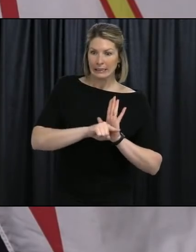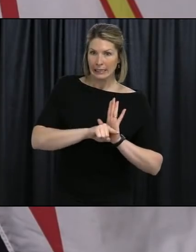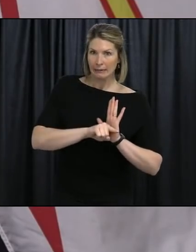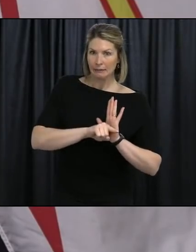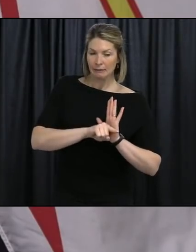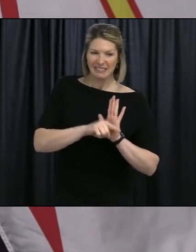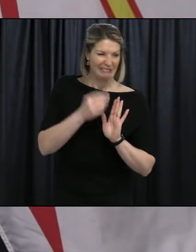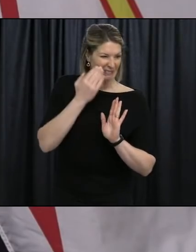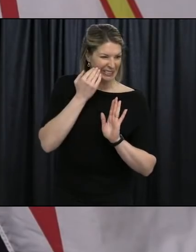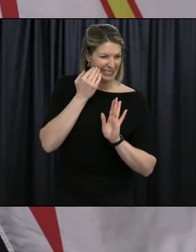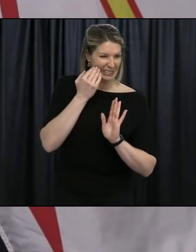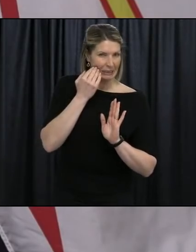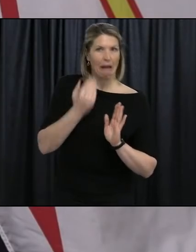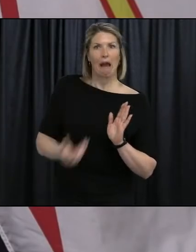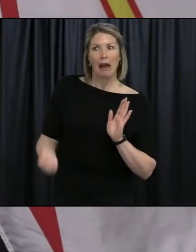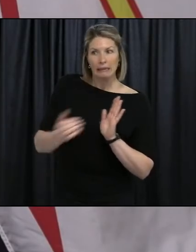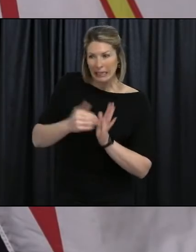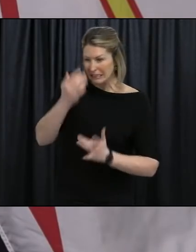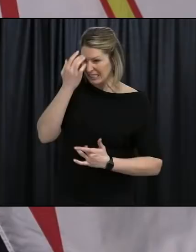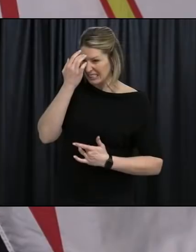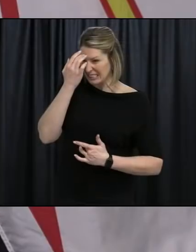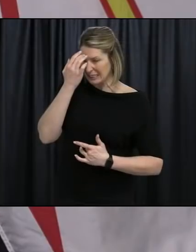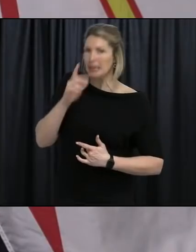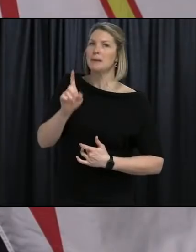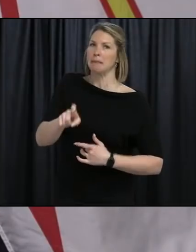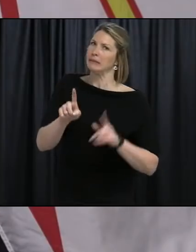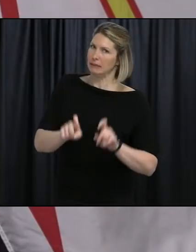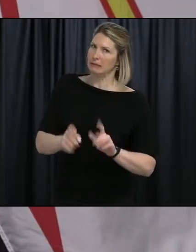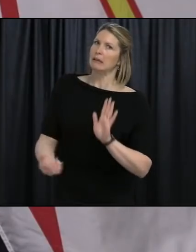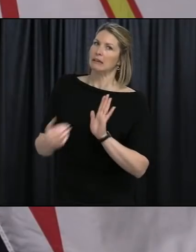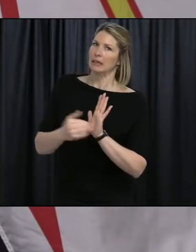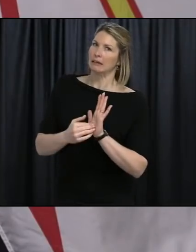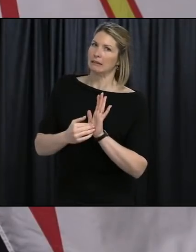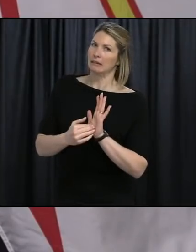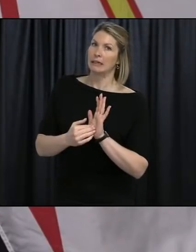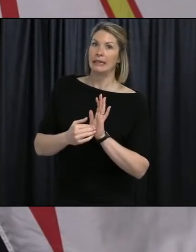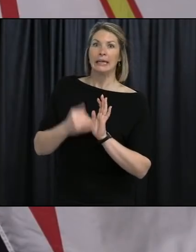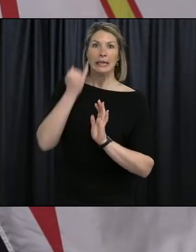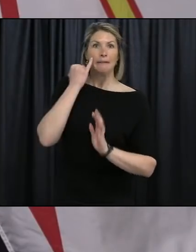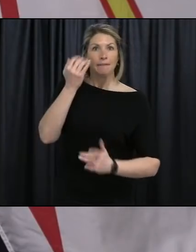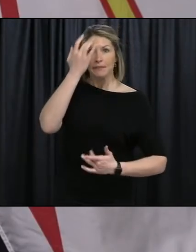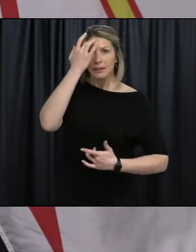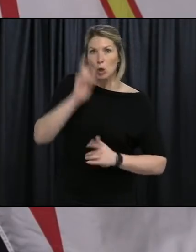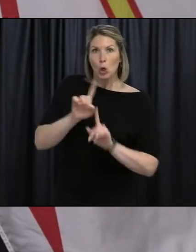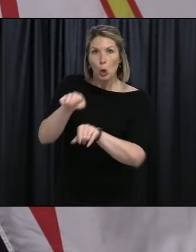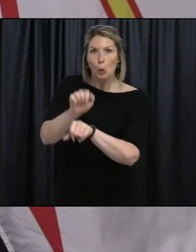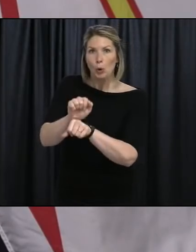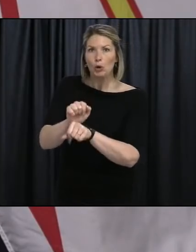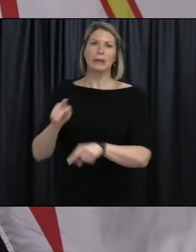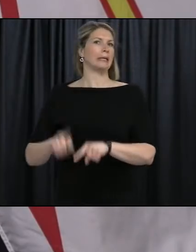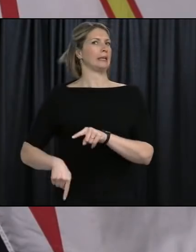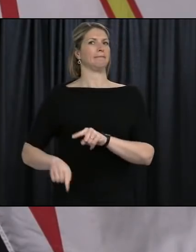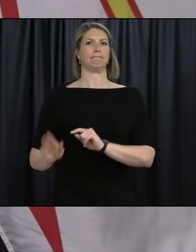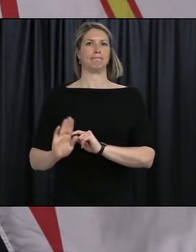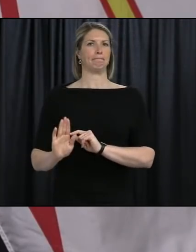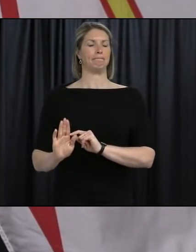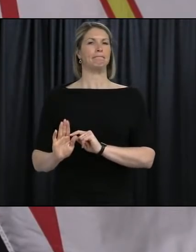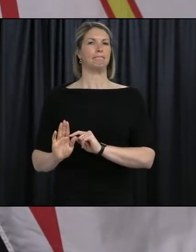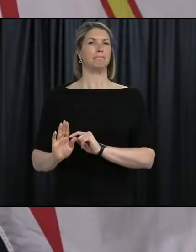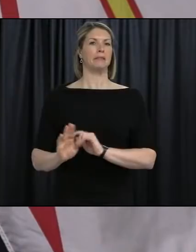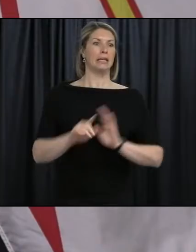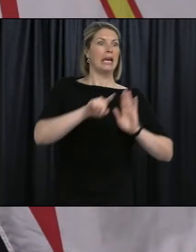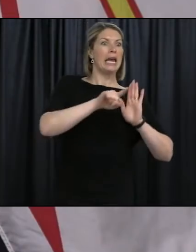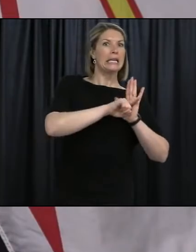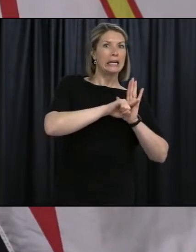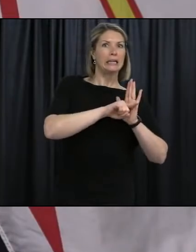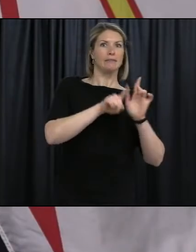recently received. Workers must not report to work if they have symptoms. It is important to remember that an accurate test result depends